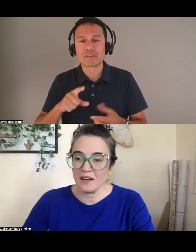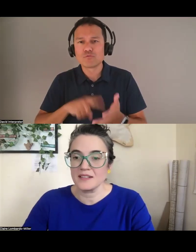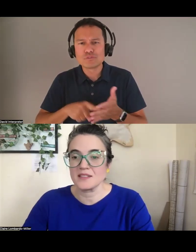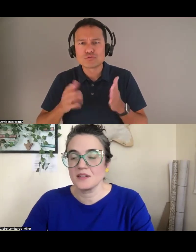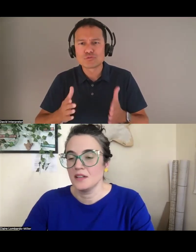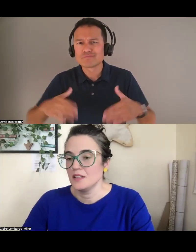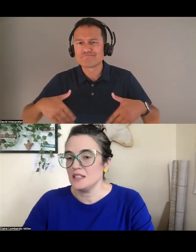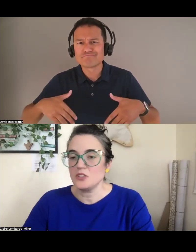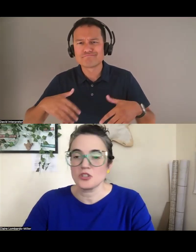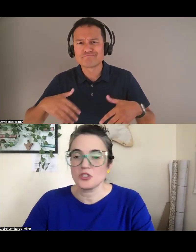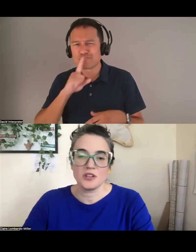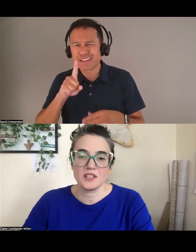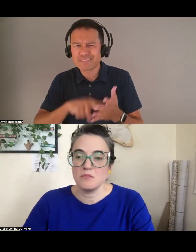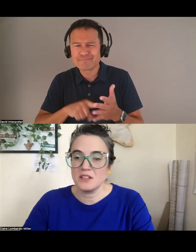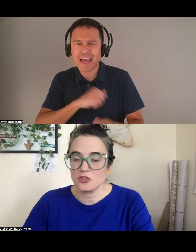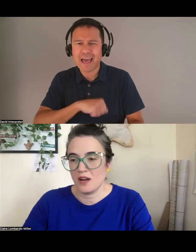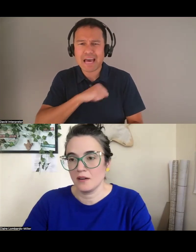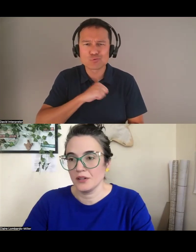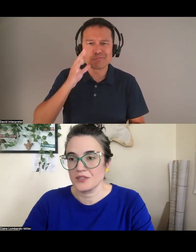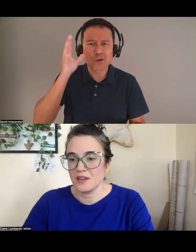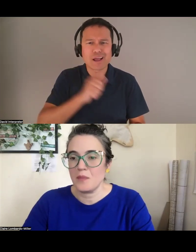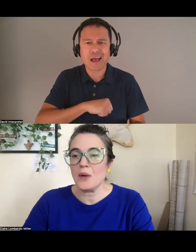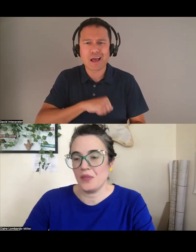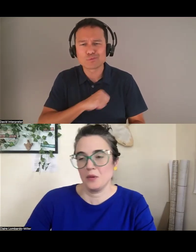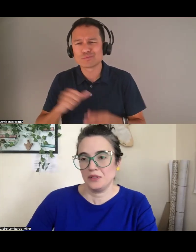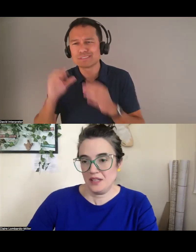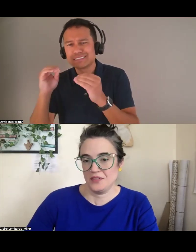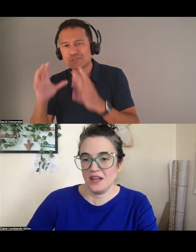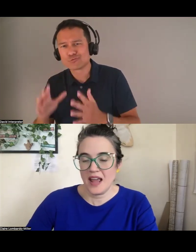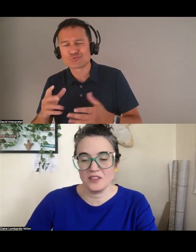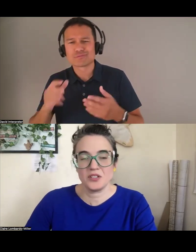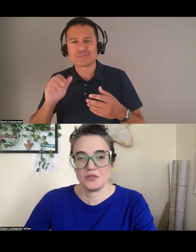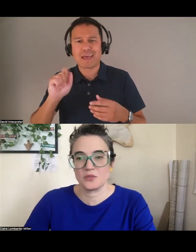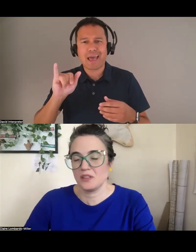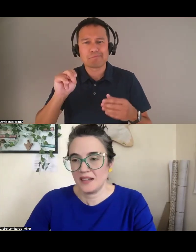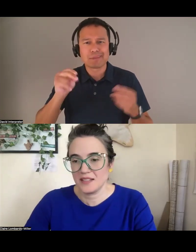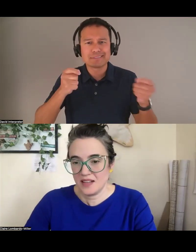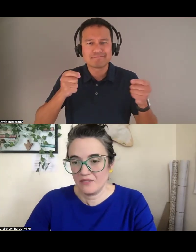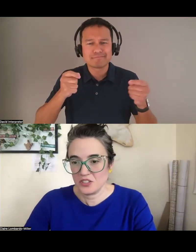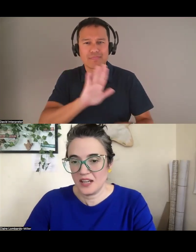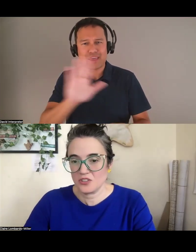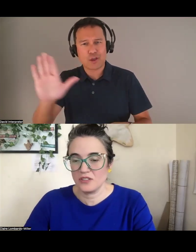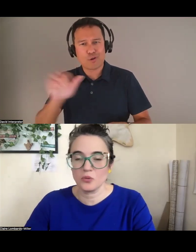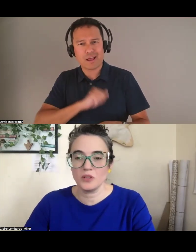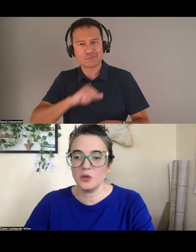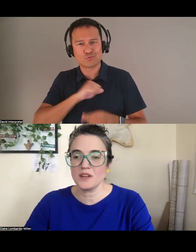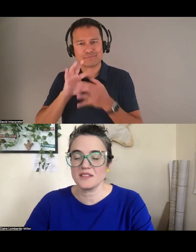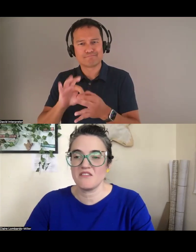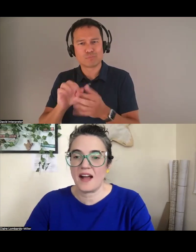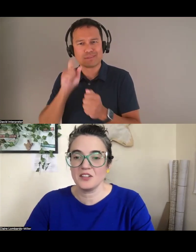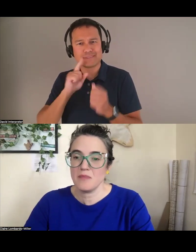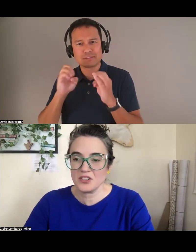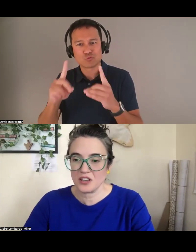of parents, teachers, administrators about their beliefs and attitudes related to deaf education. There really